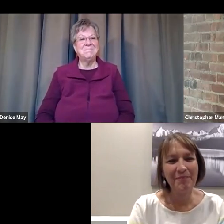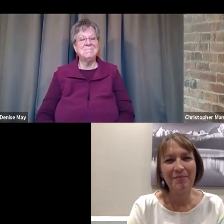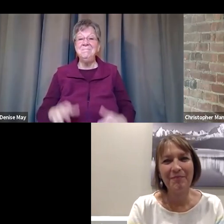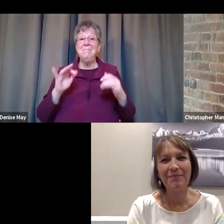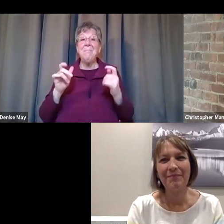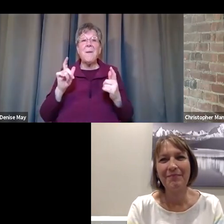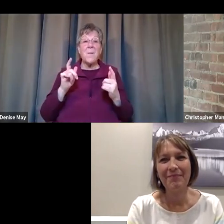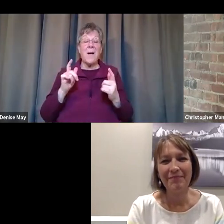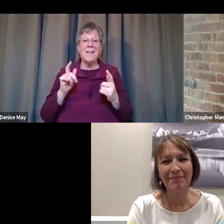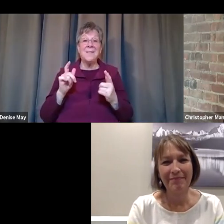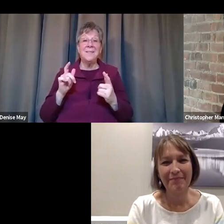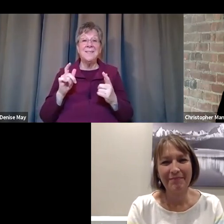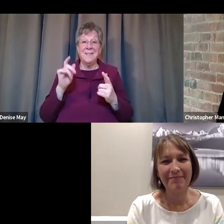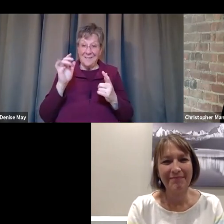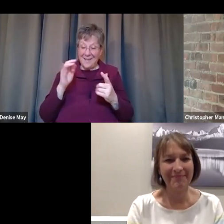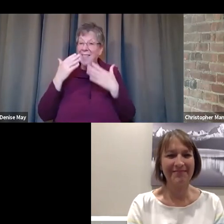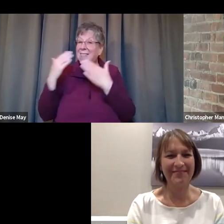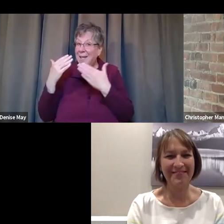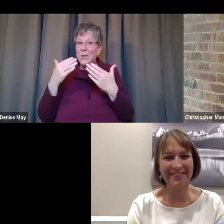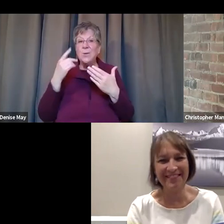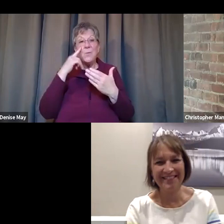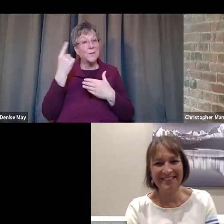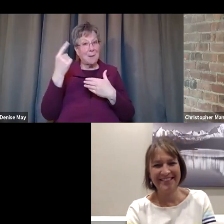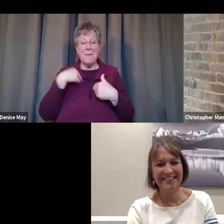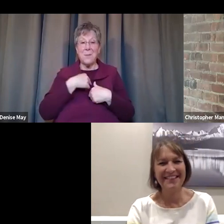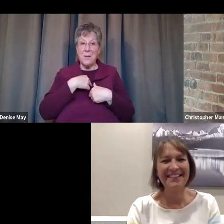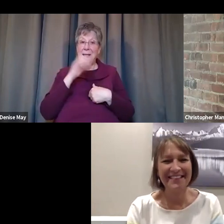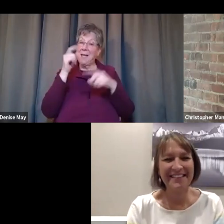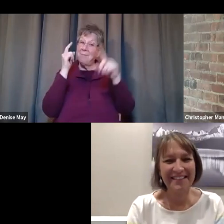Well, thank you for something we can shoot for.